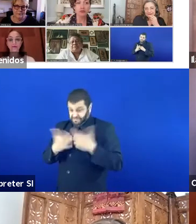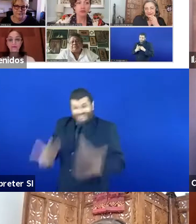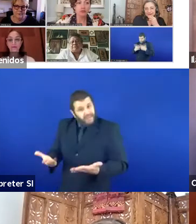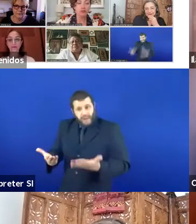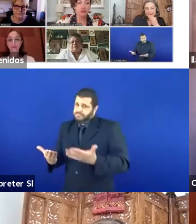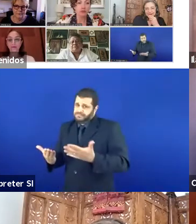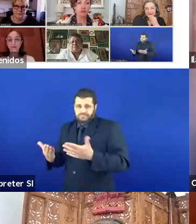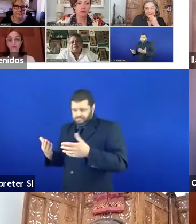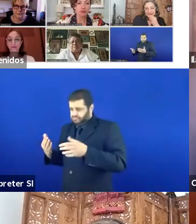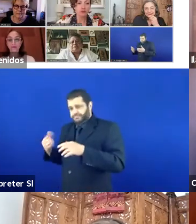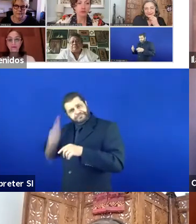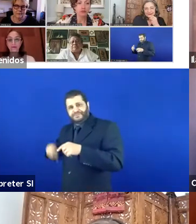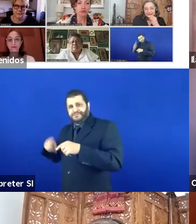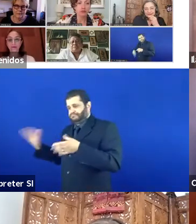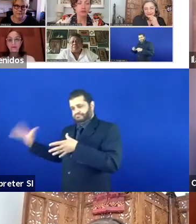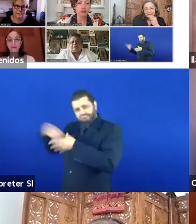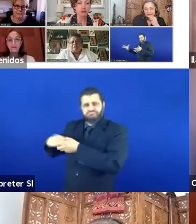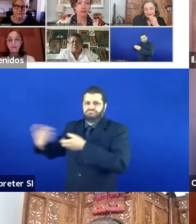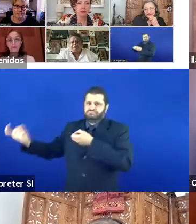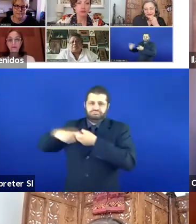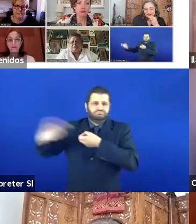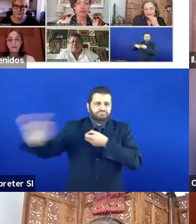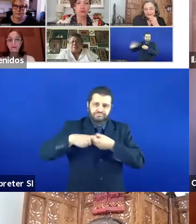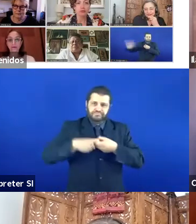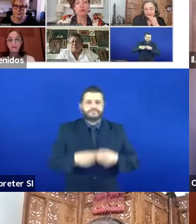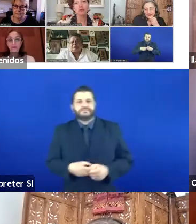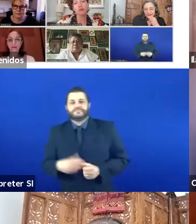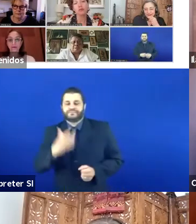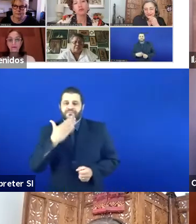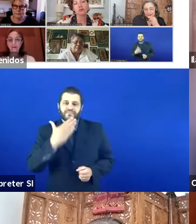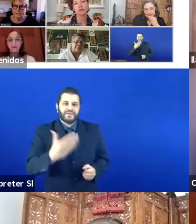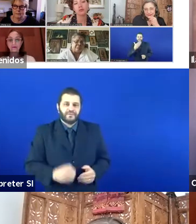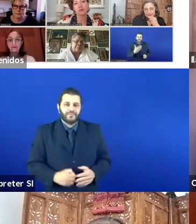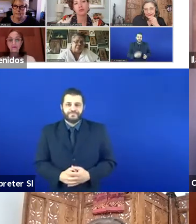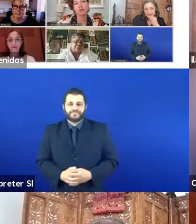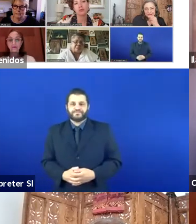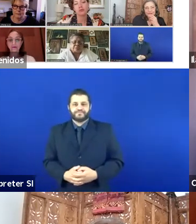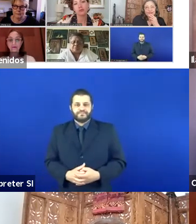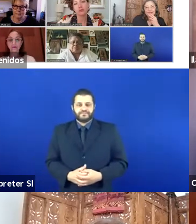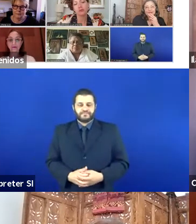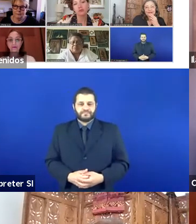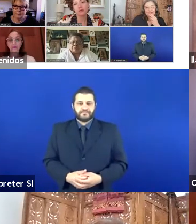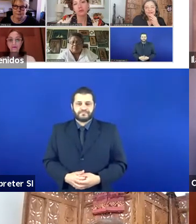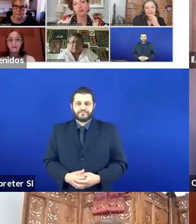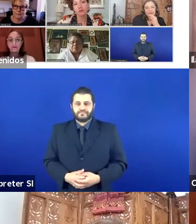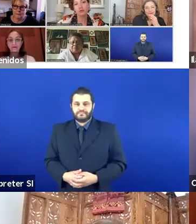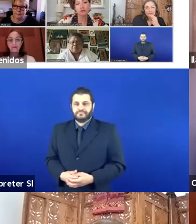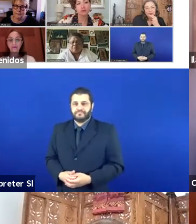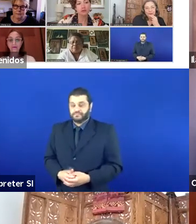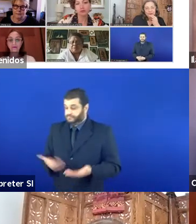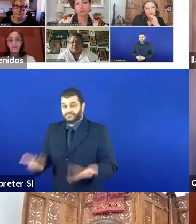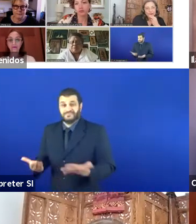another question that I want to ask to Myrna of Indigenous Initiatives for Peace. And that question